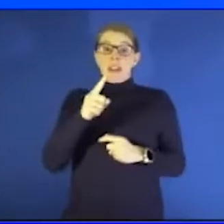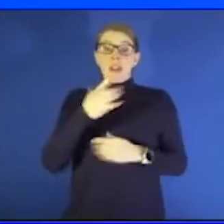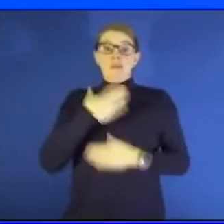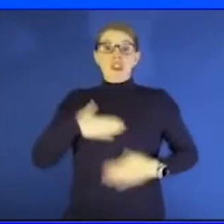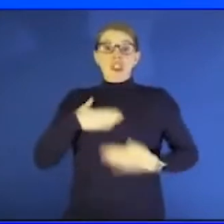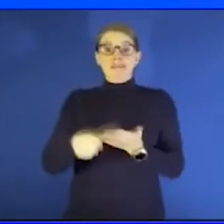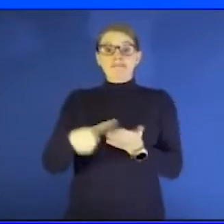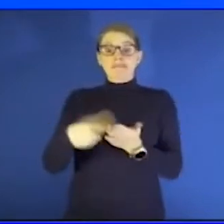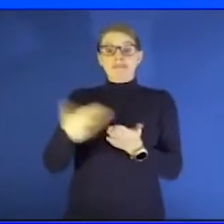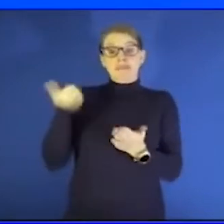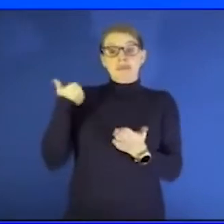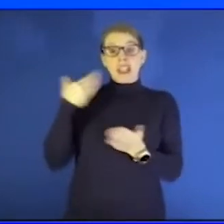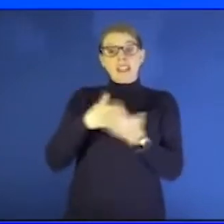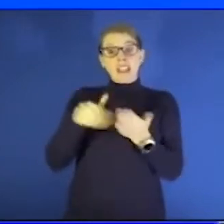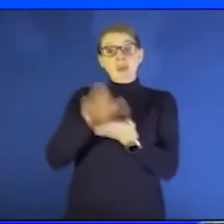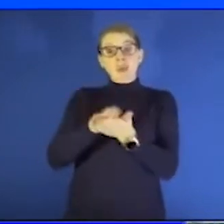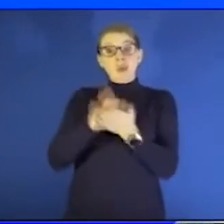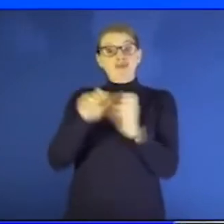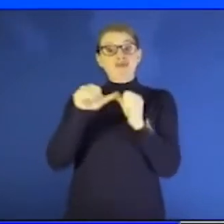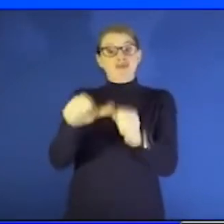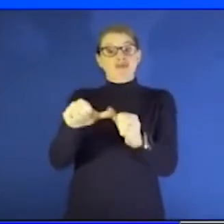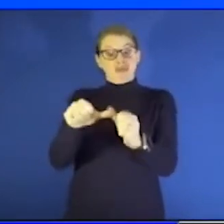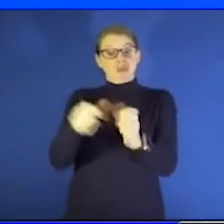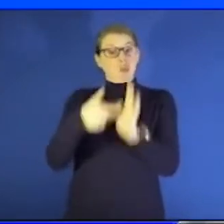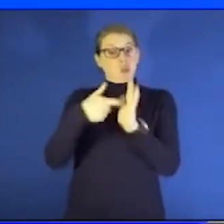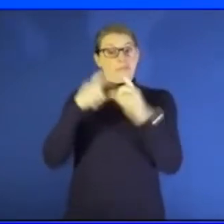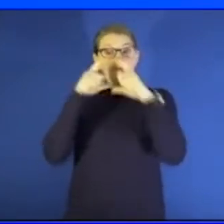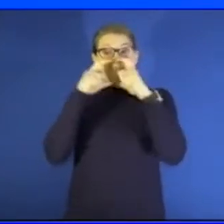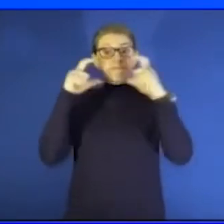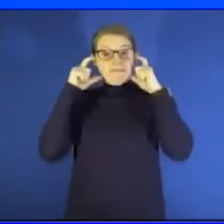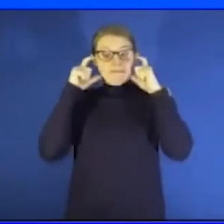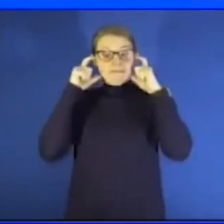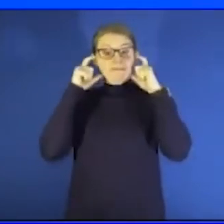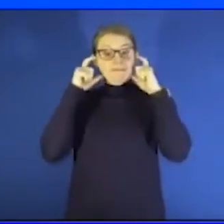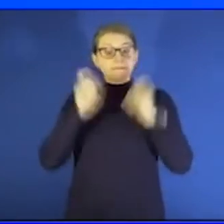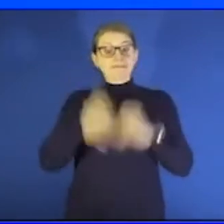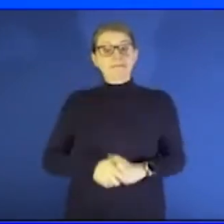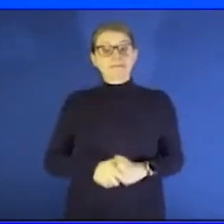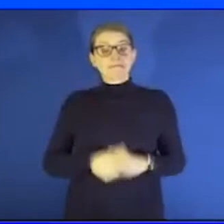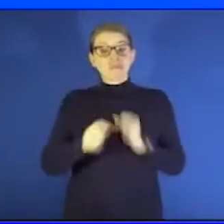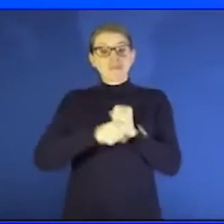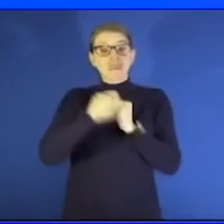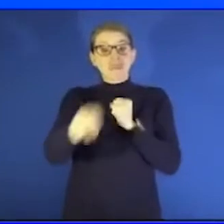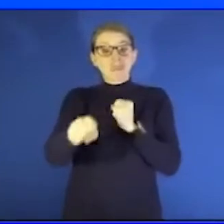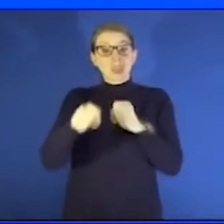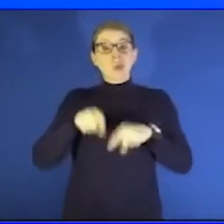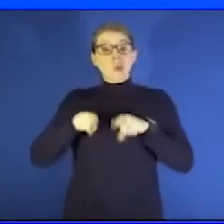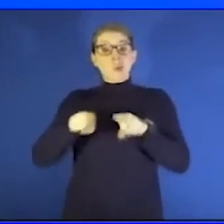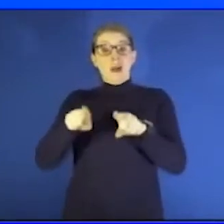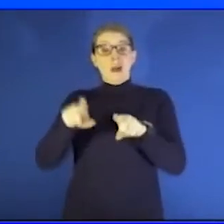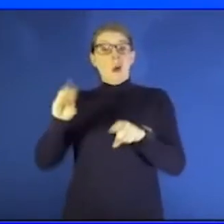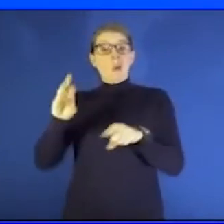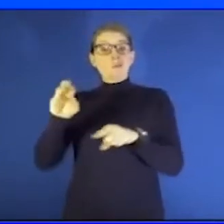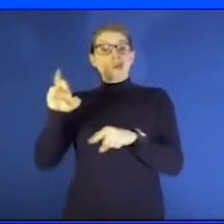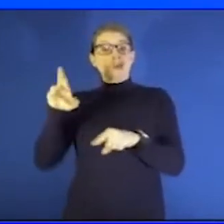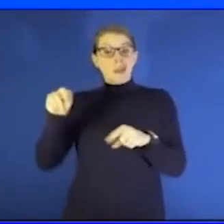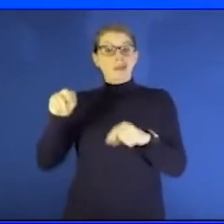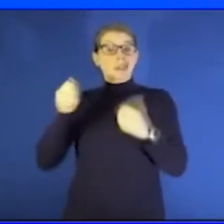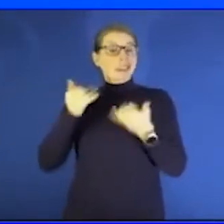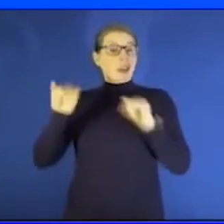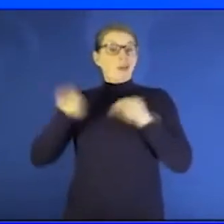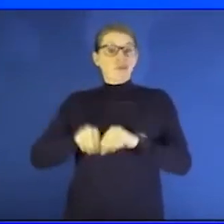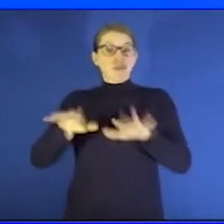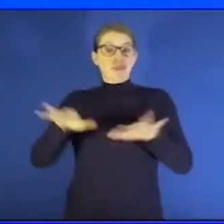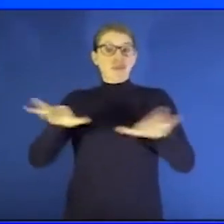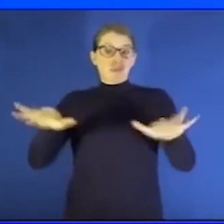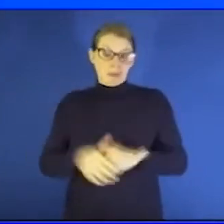some schools have been continuing to prolong their mask mandate while the Omicron variant is still so high in the community. And I